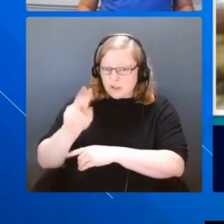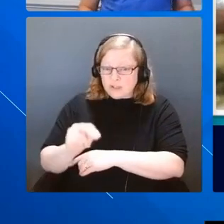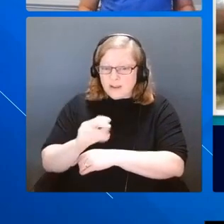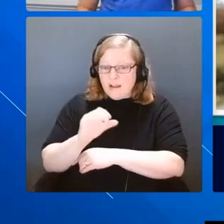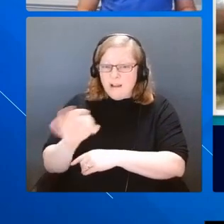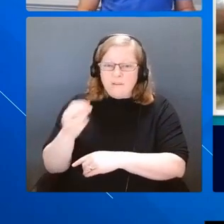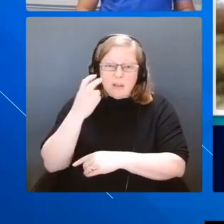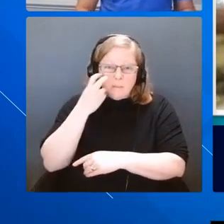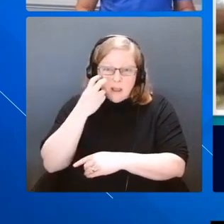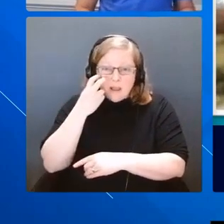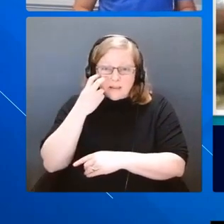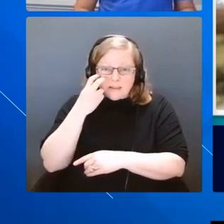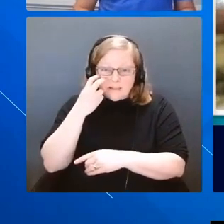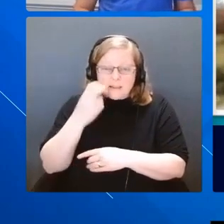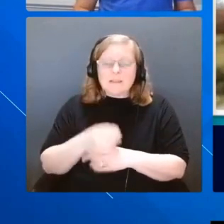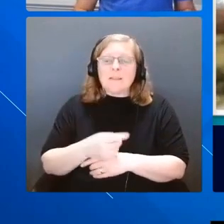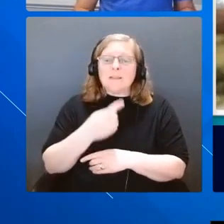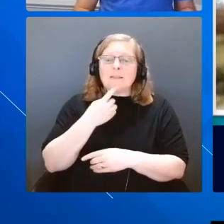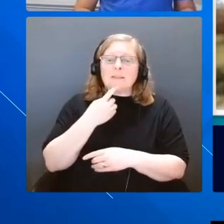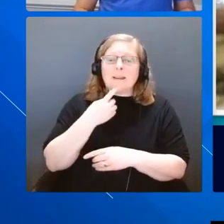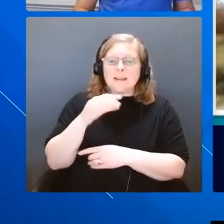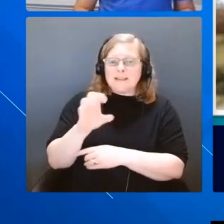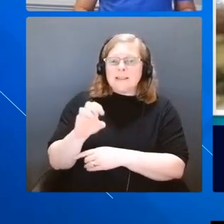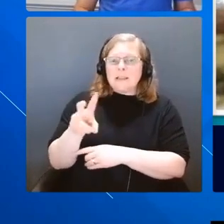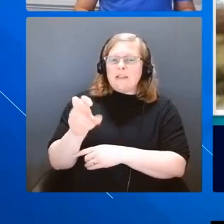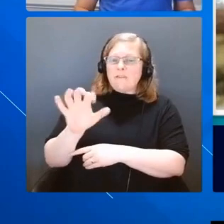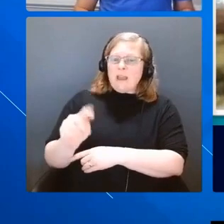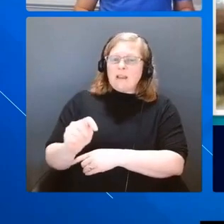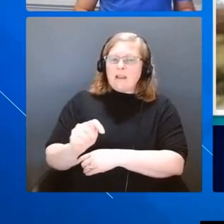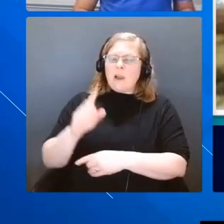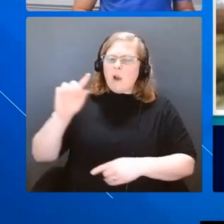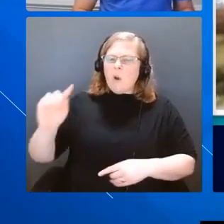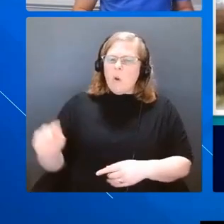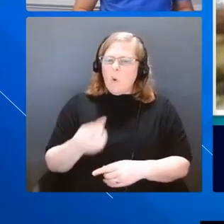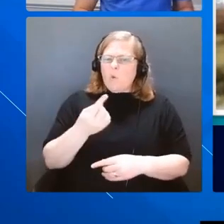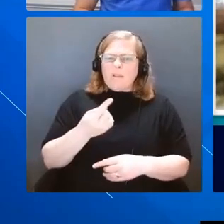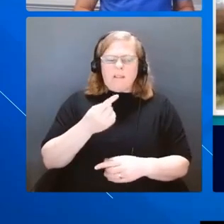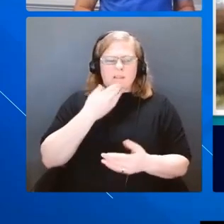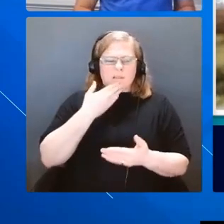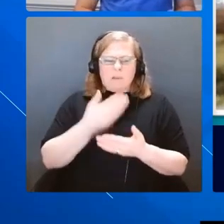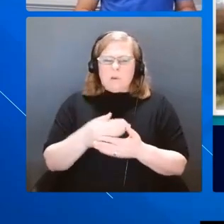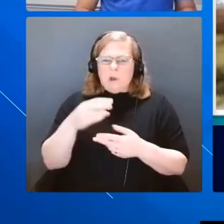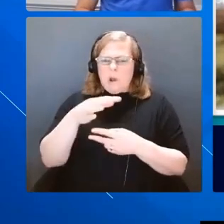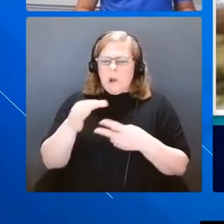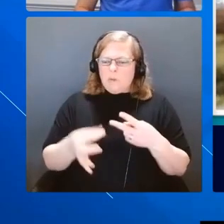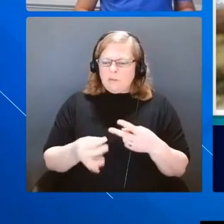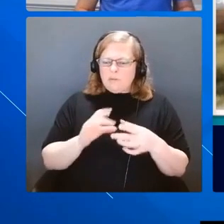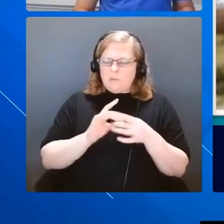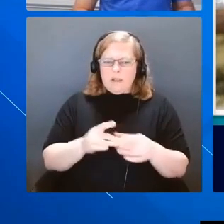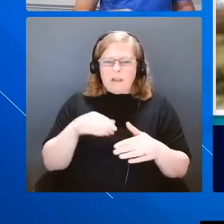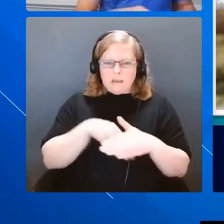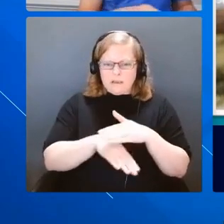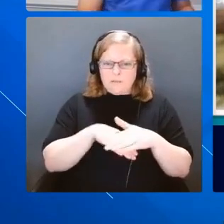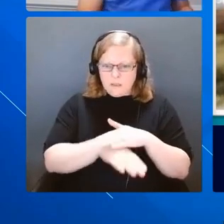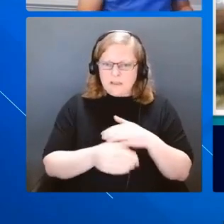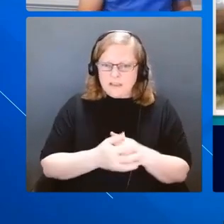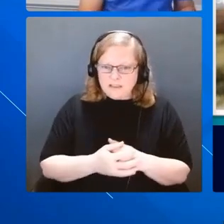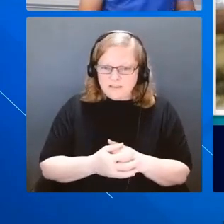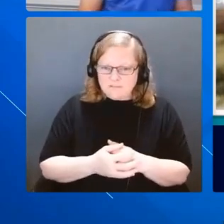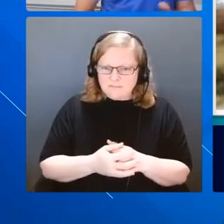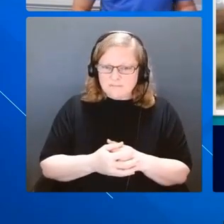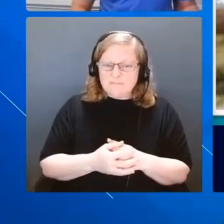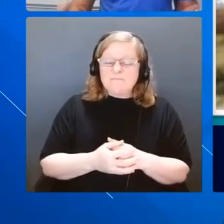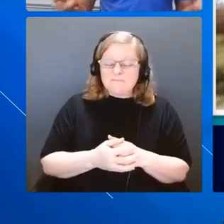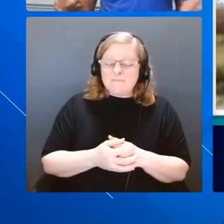concluded that Cvent, and this is a quote, was the only realistic option when it came to accessibility. They specifically called out, not only did we have